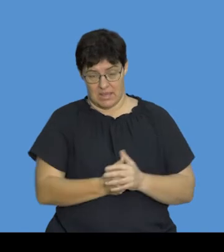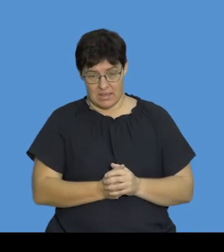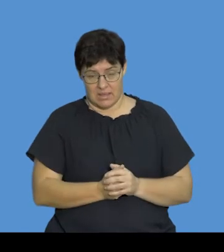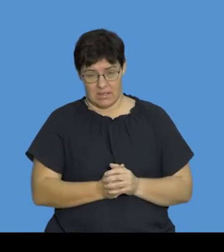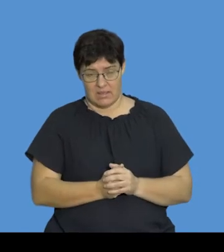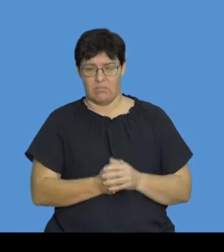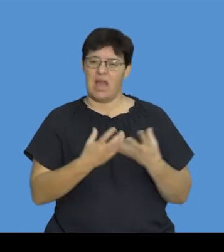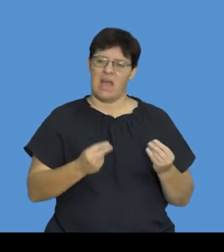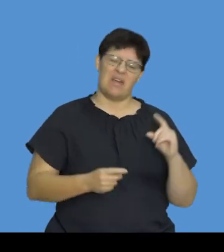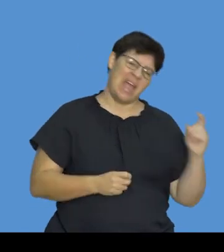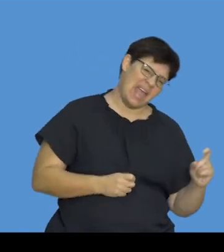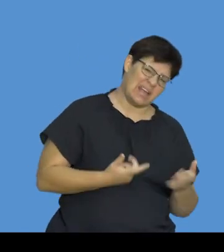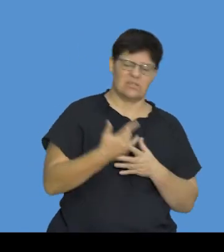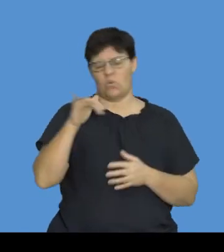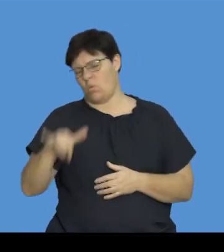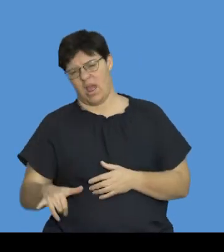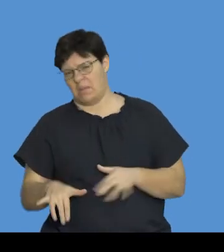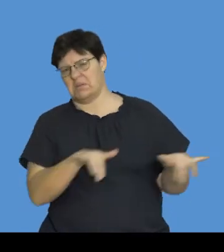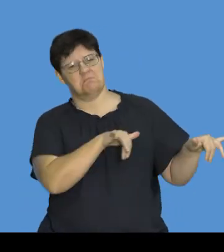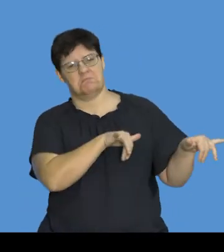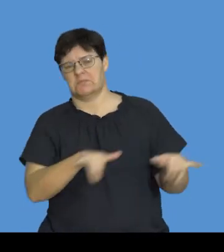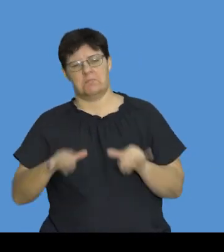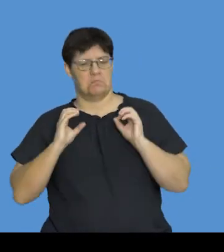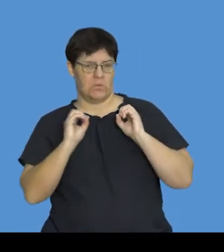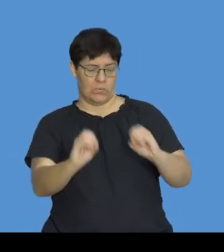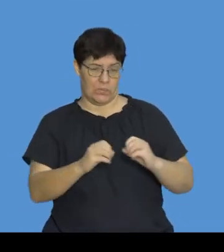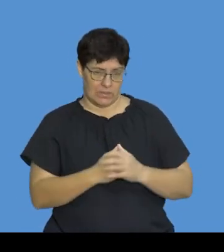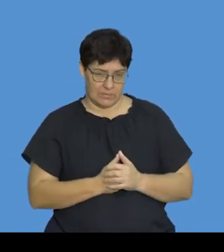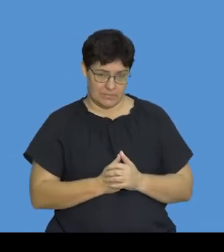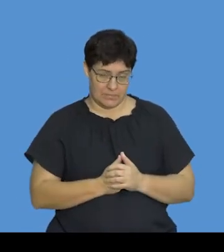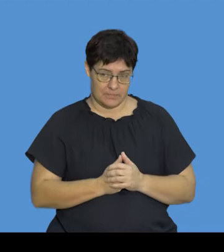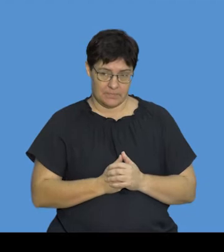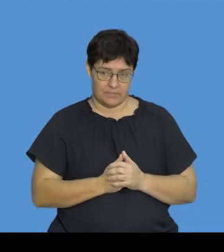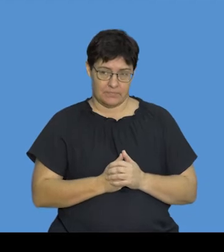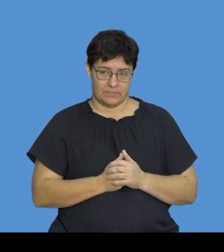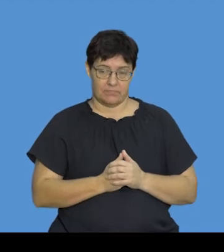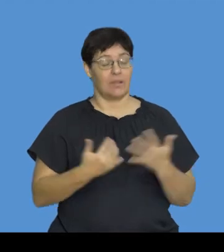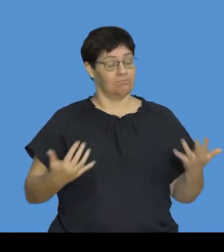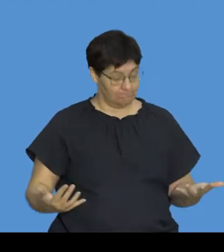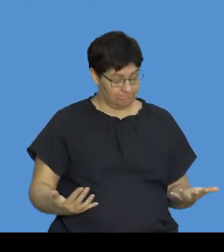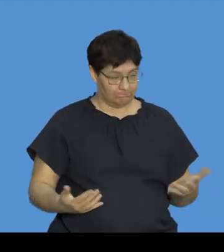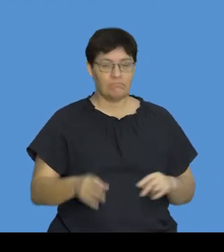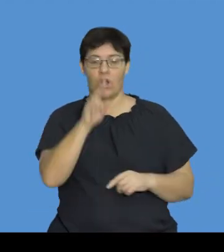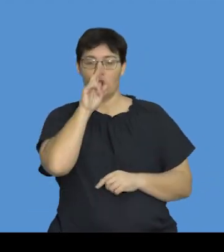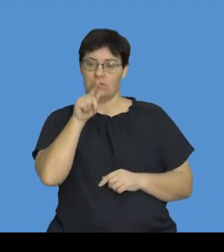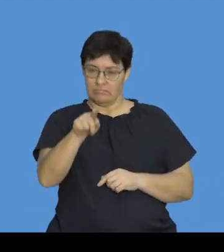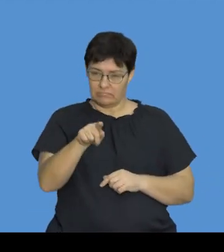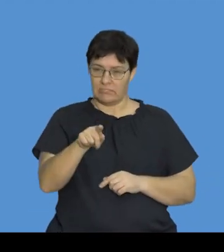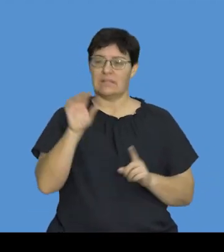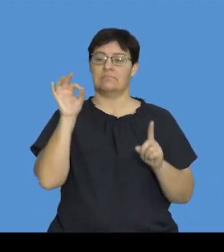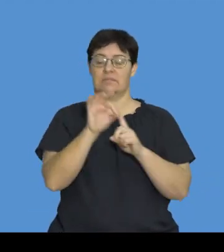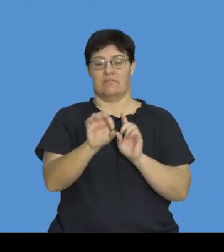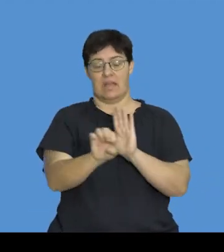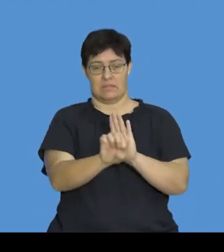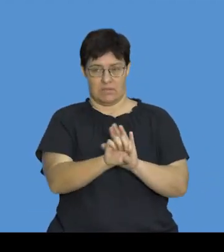ones have x, these ones have y. They don't have anything in common. But let's look at a specific example